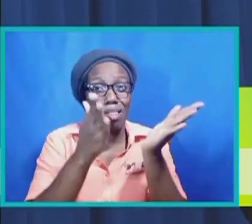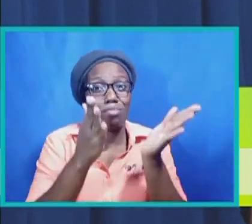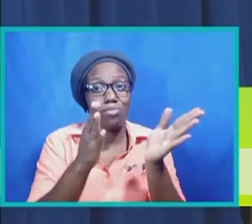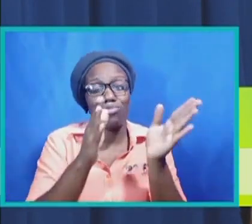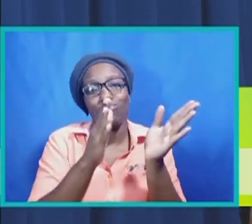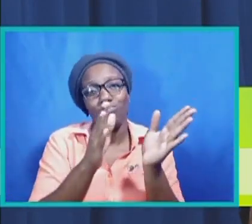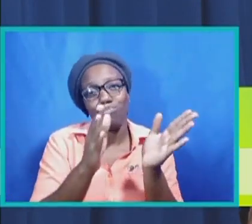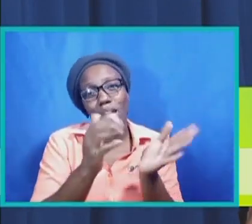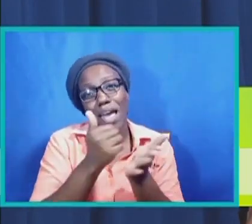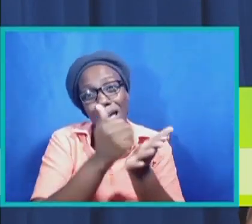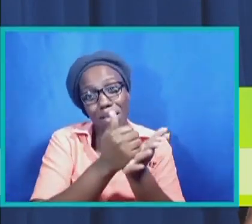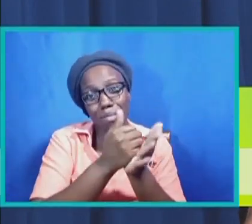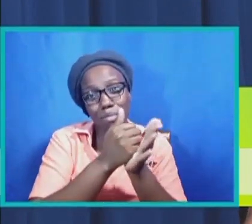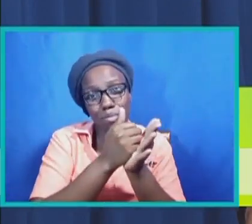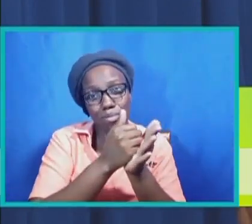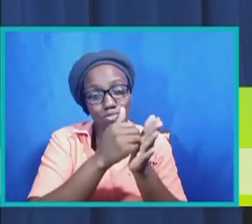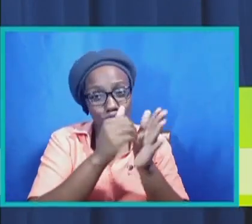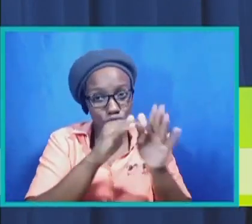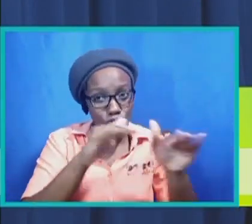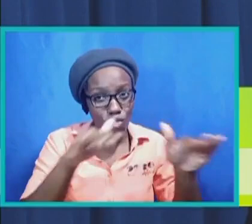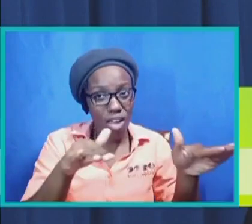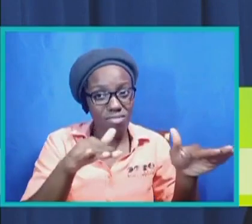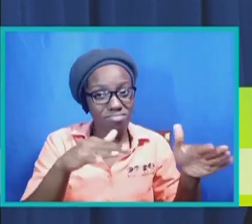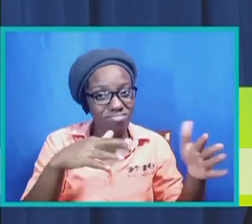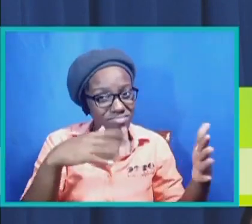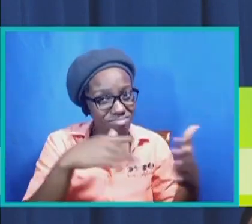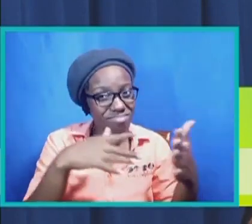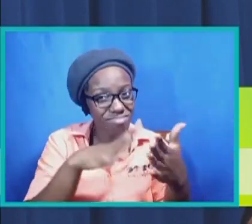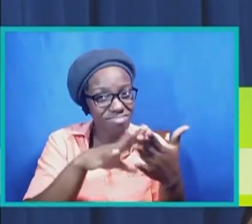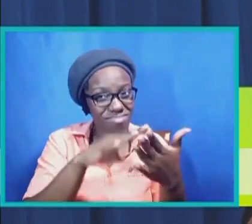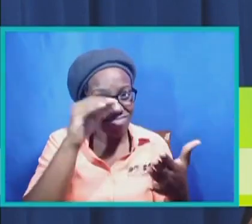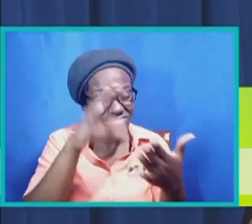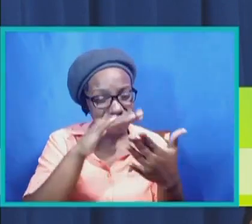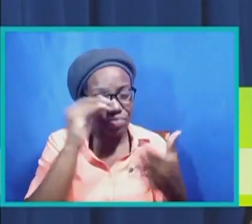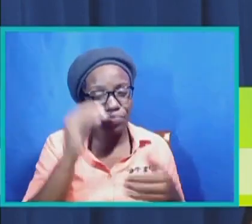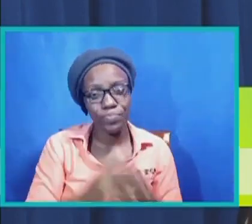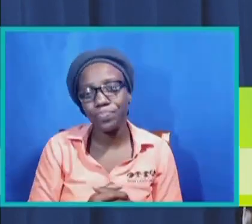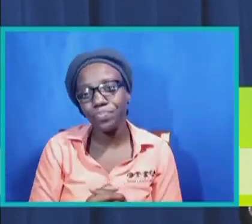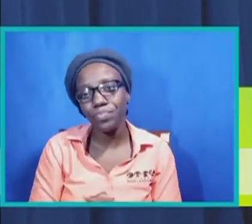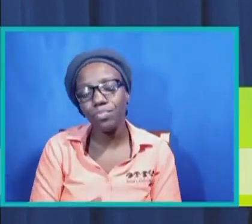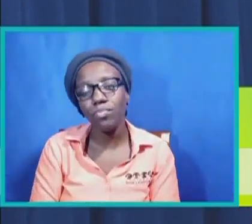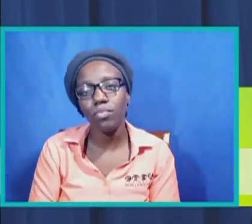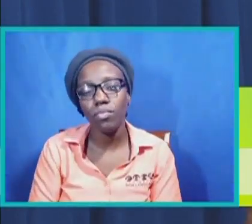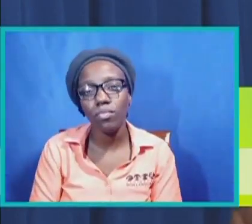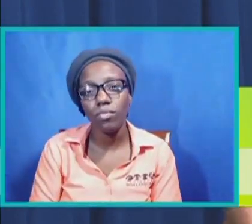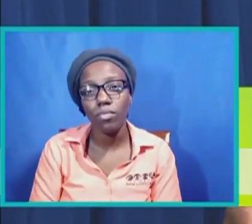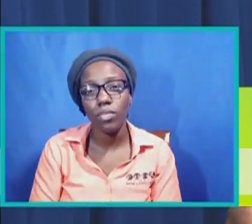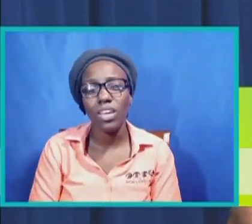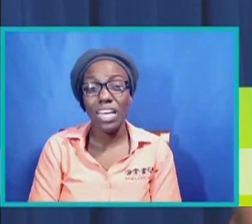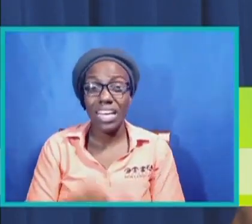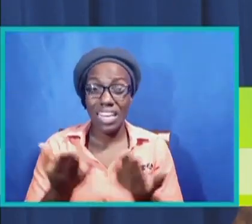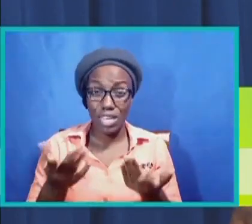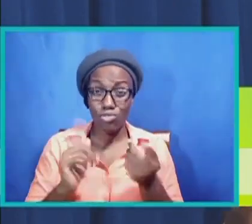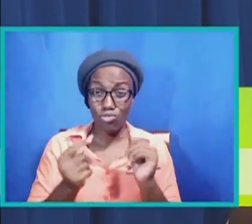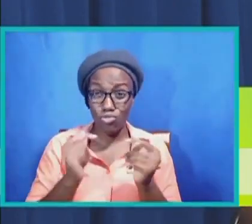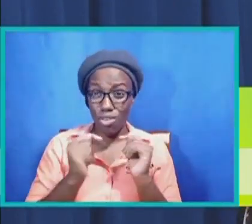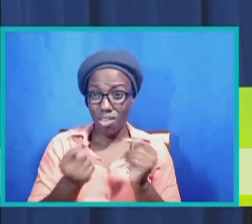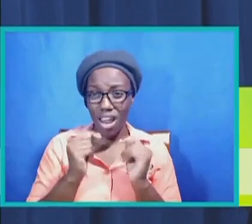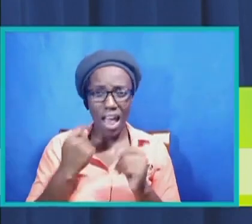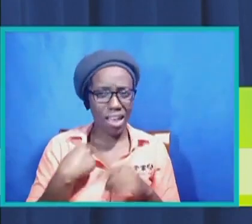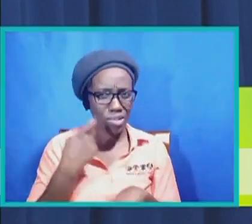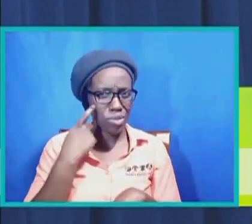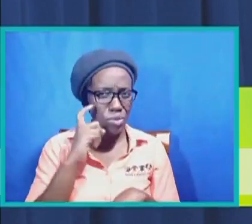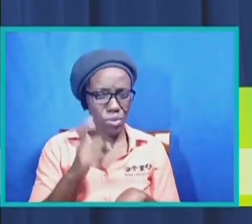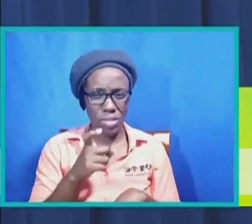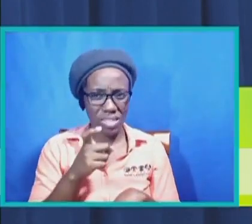entire community. One of the things in Trinidad that I think doesn't happen as much as it should